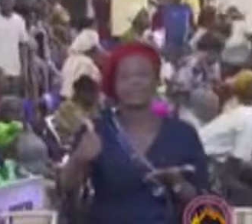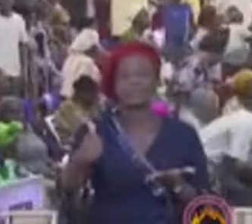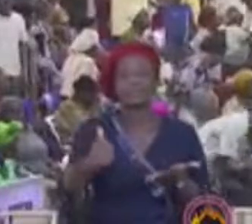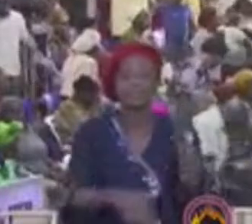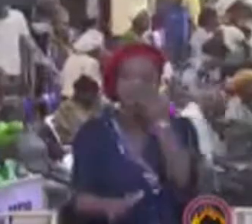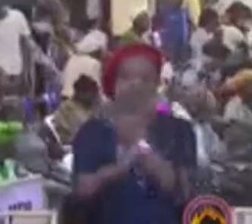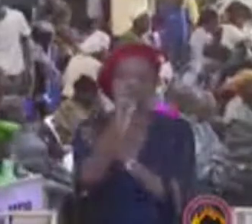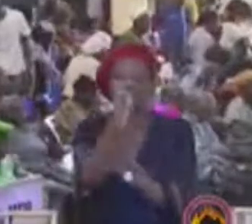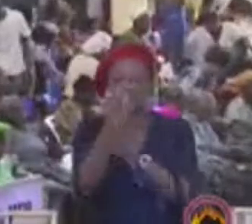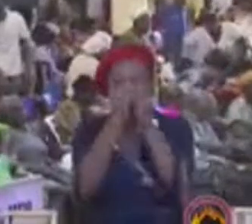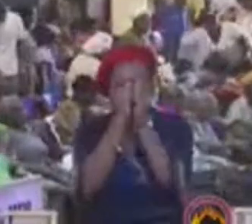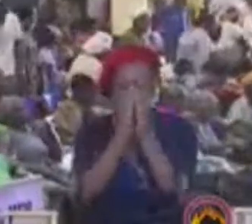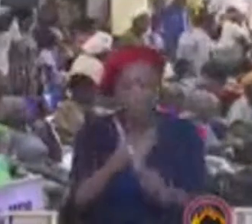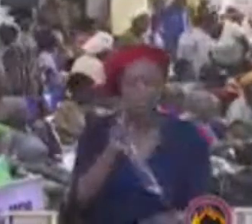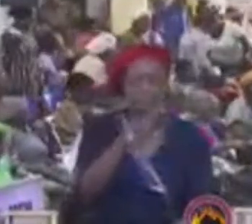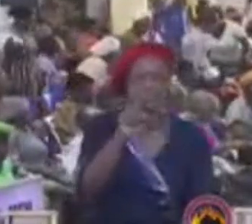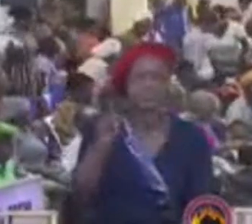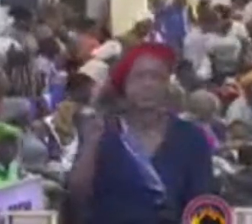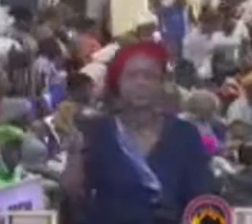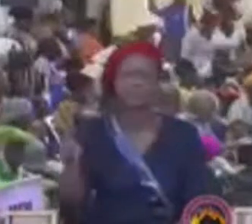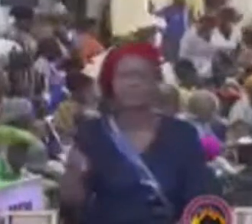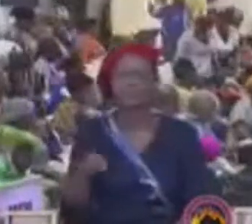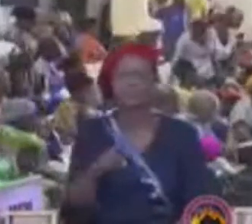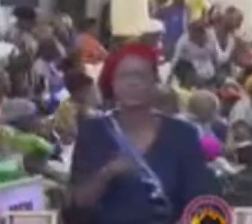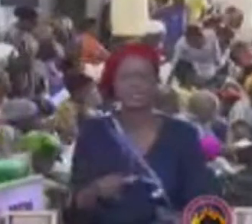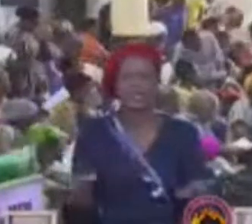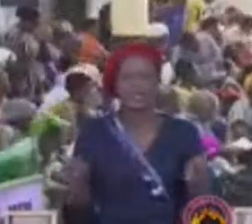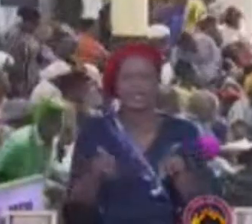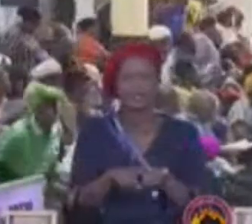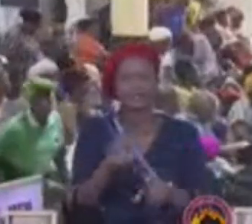God bless you as we listen to the psalms.